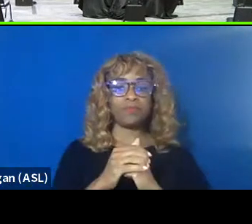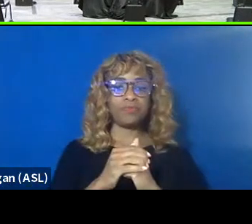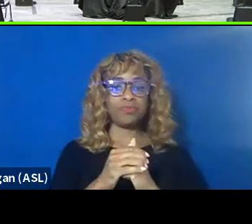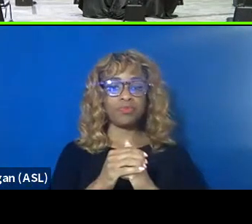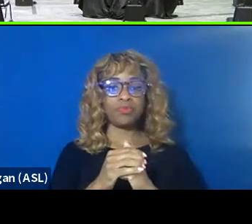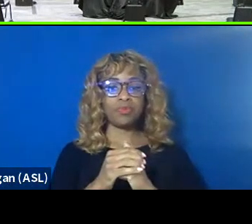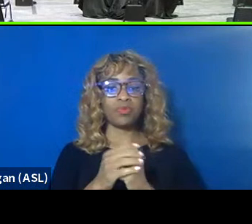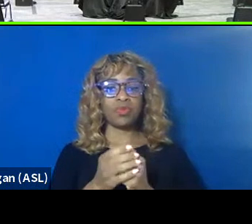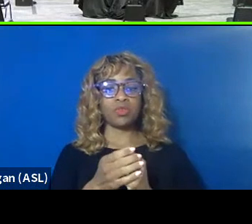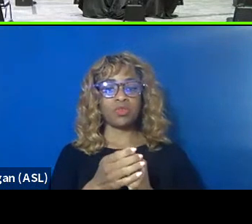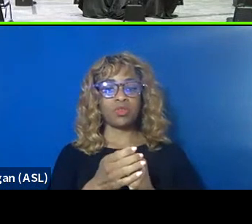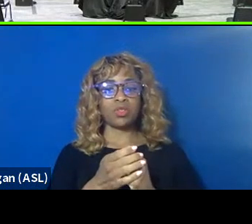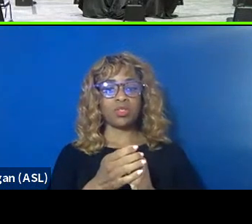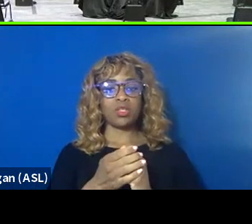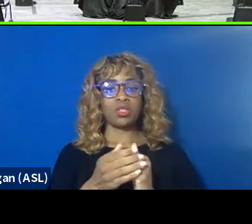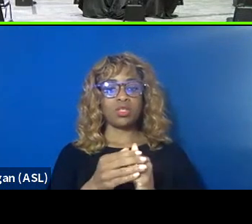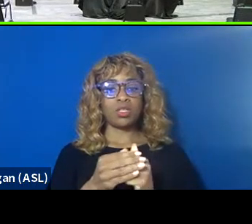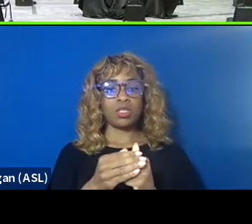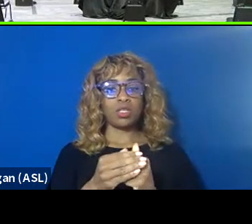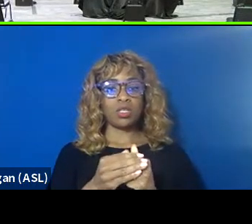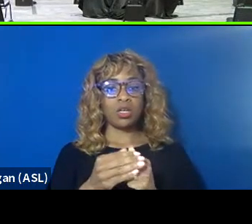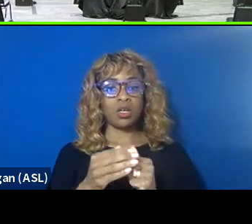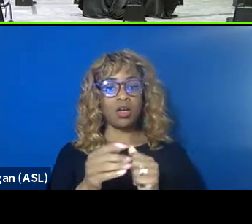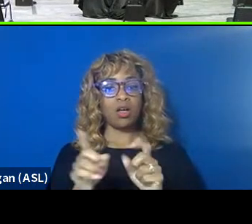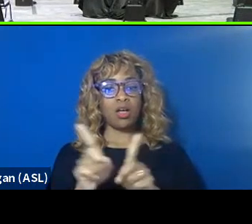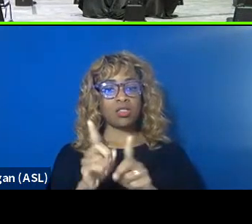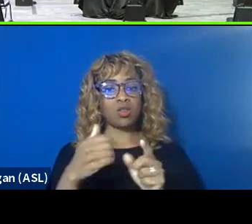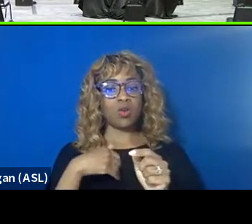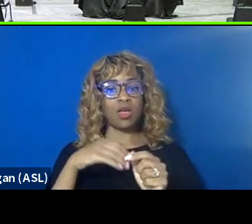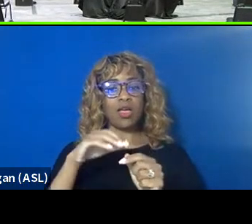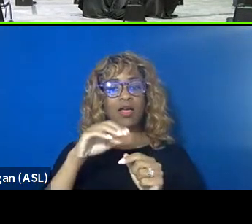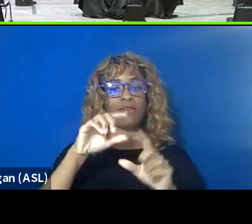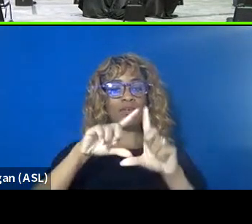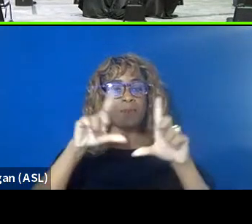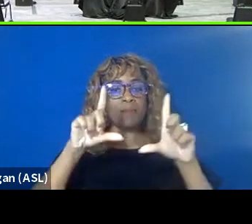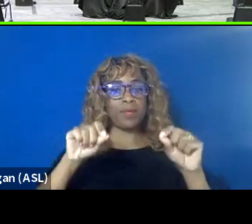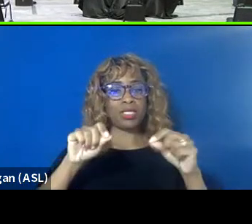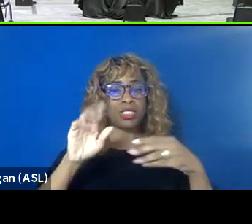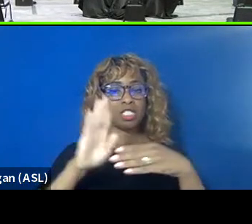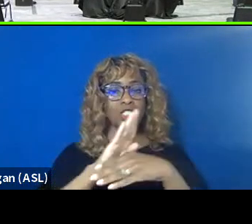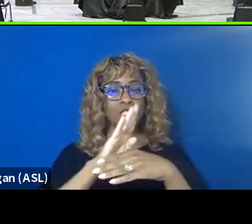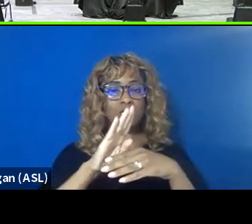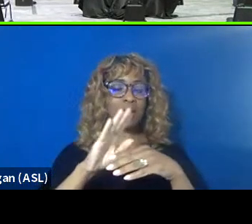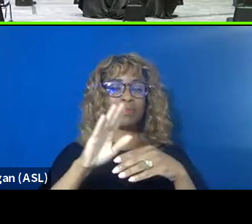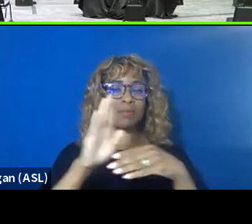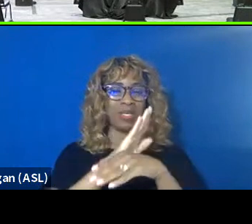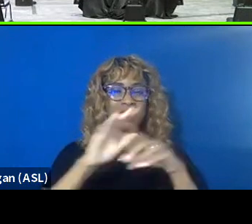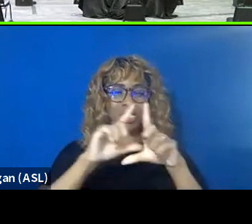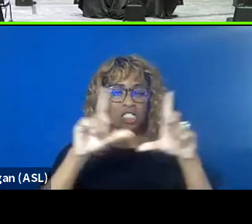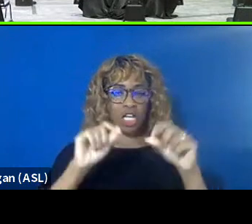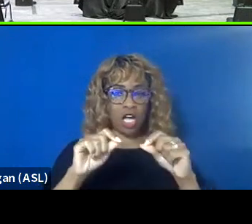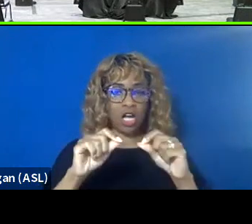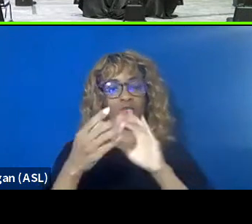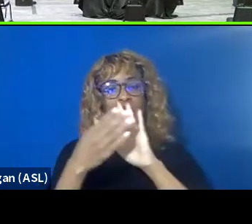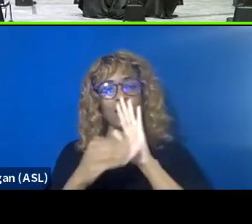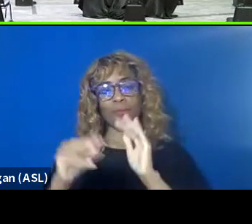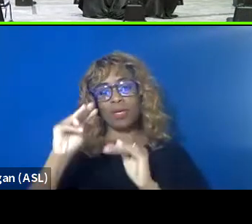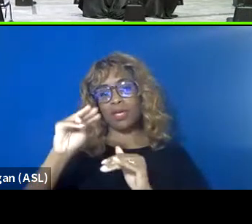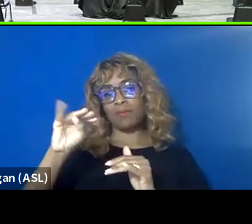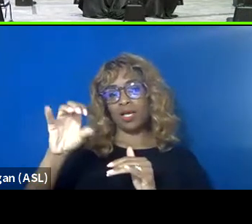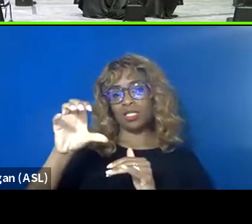to the table banner, in addition to table banner, we have flyer holders, business cards. We made copies of the